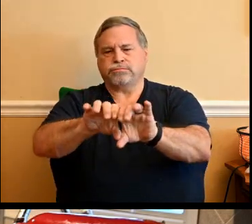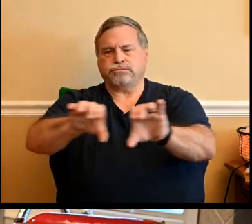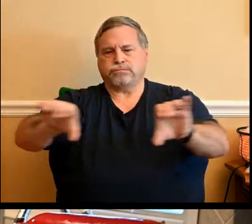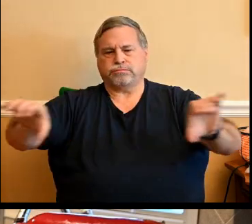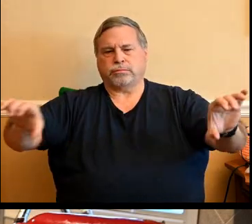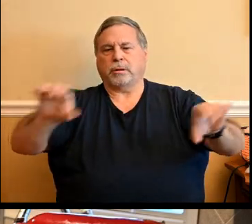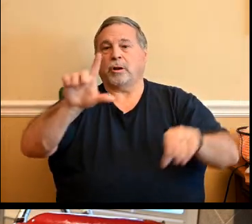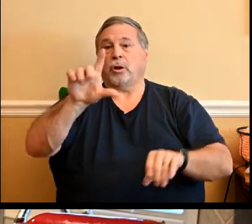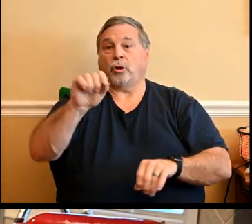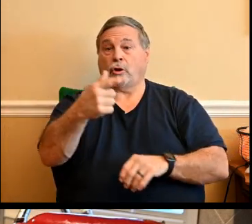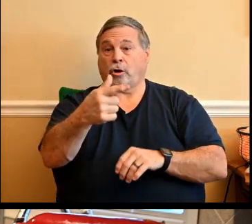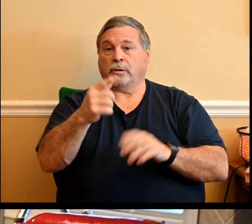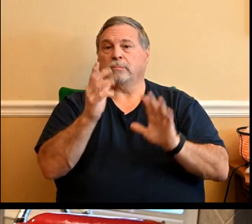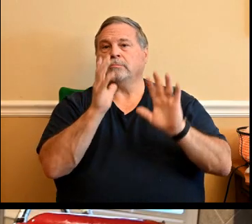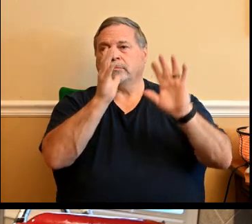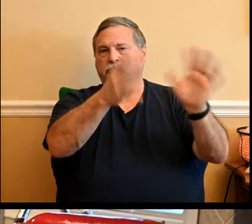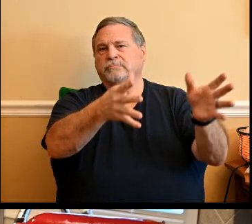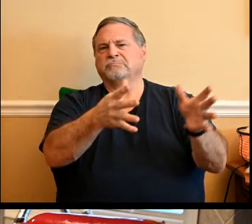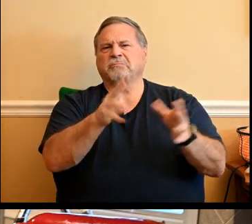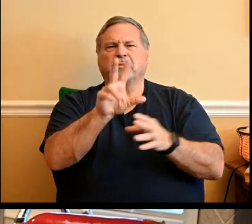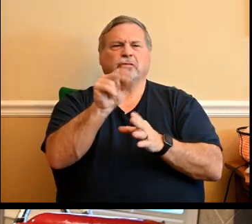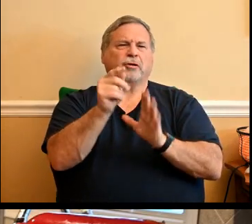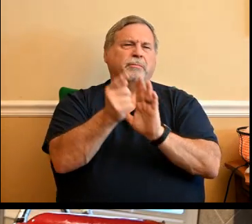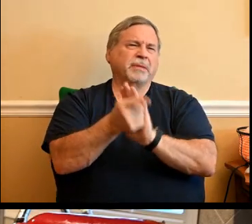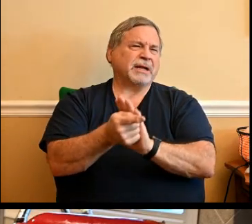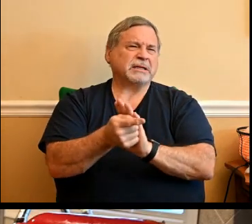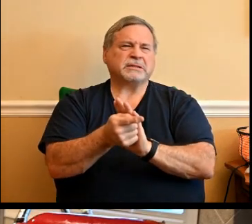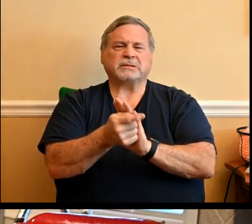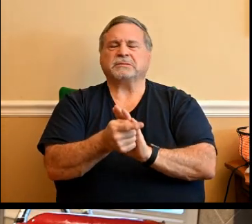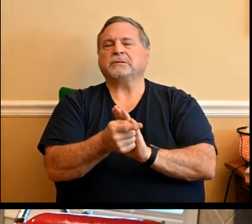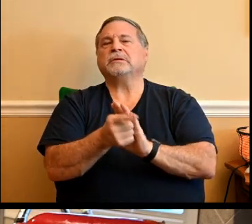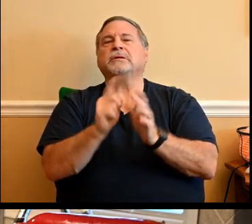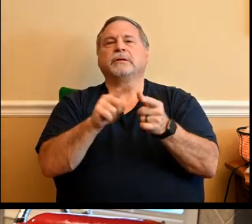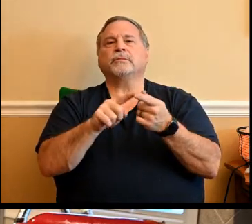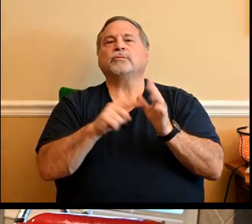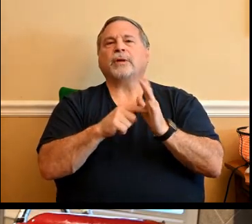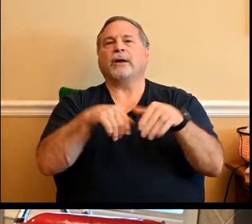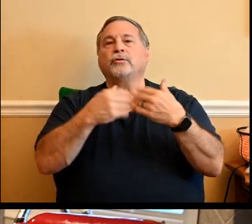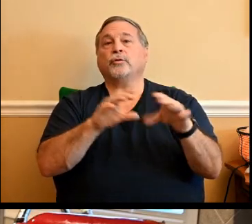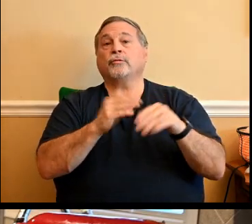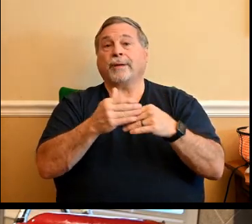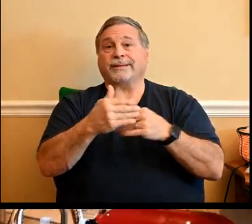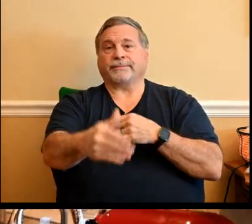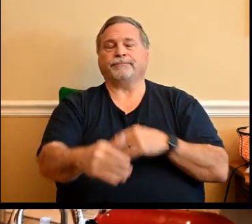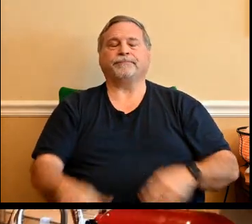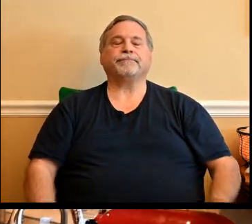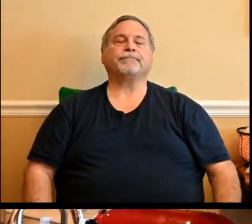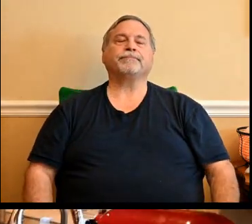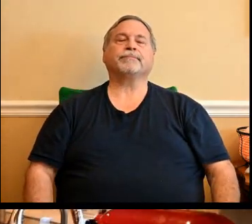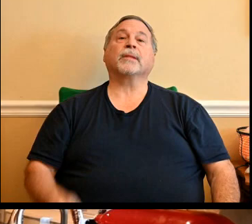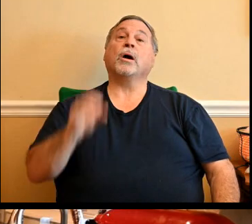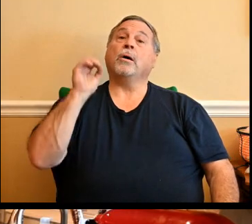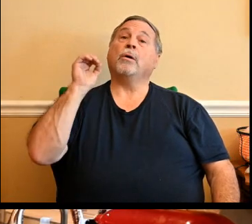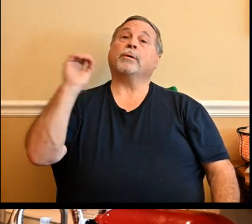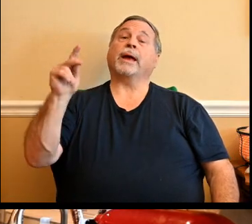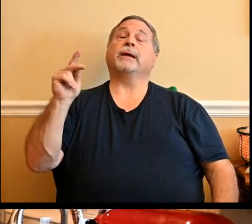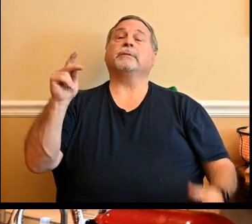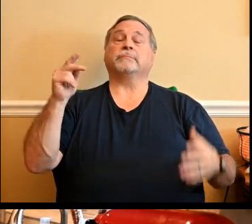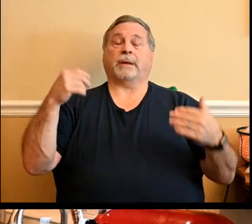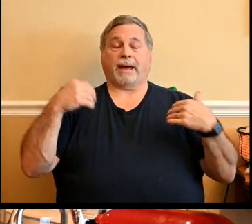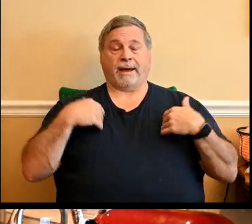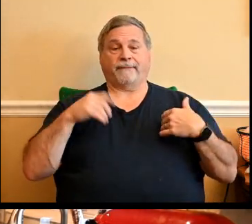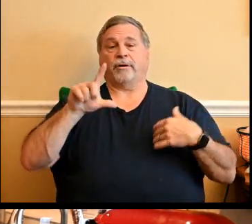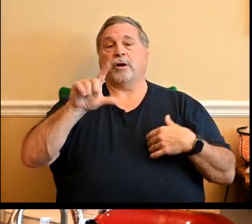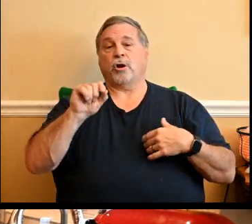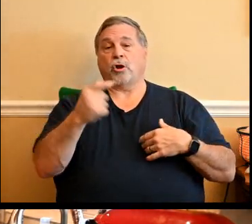log. Put it in the refrigerator, let it sit for about 30 minutes, and then we'll show you how to do the rest. Okay, so we've